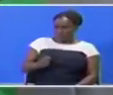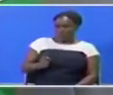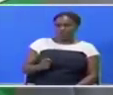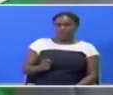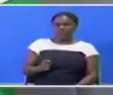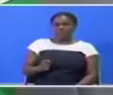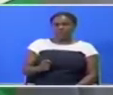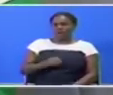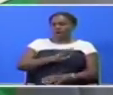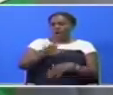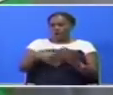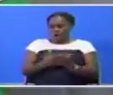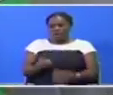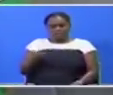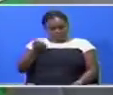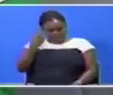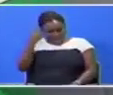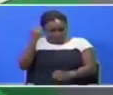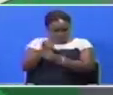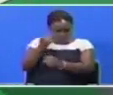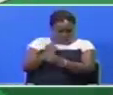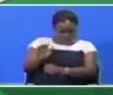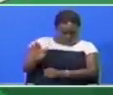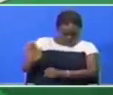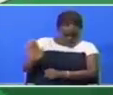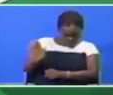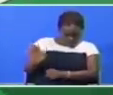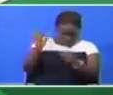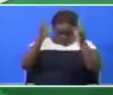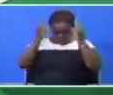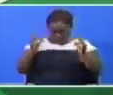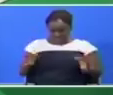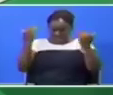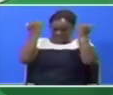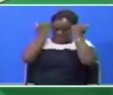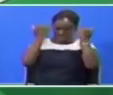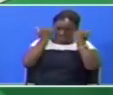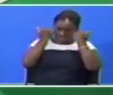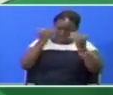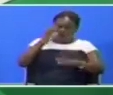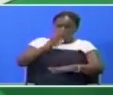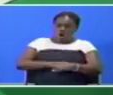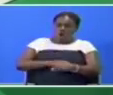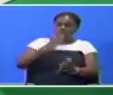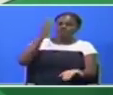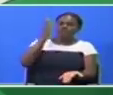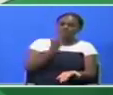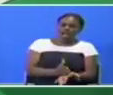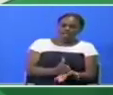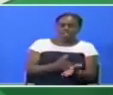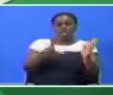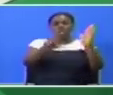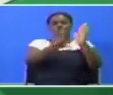and the magistrates understand their role. They will decide cases on the facts and the